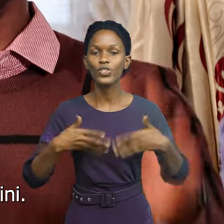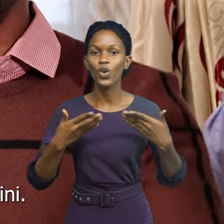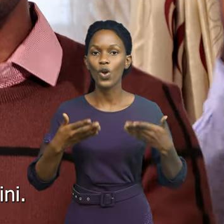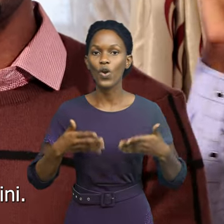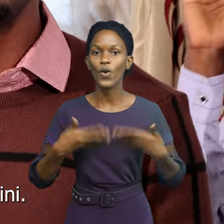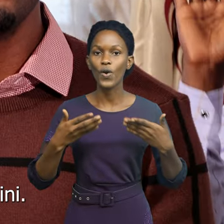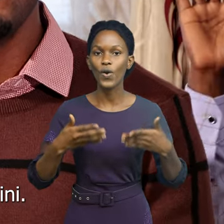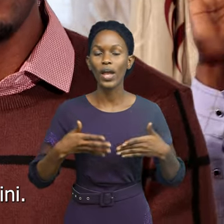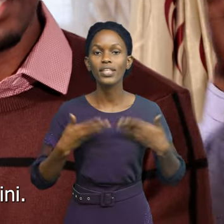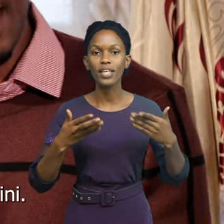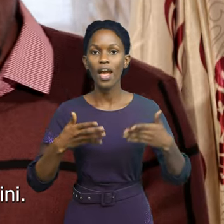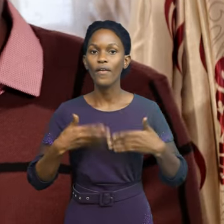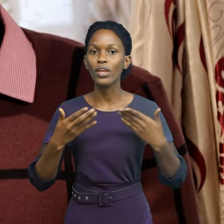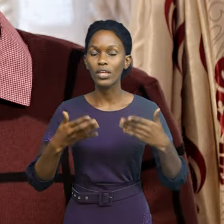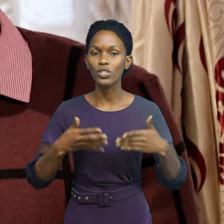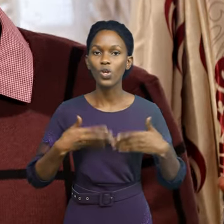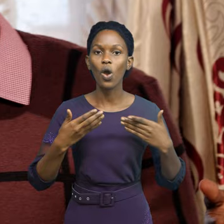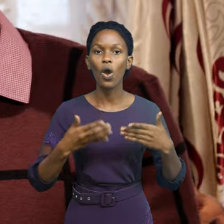say rejoice,